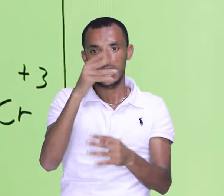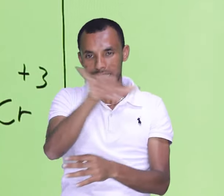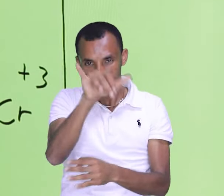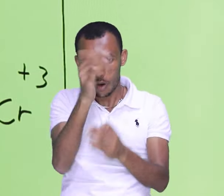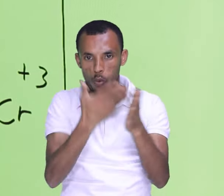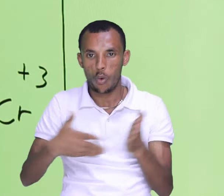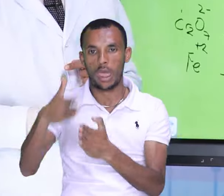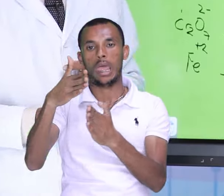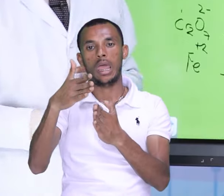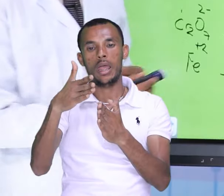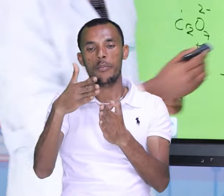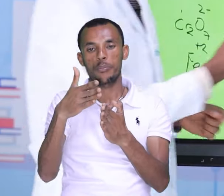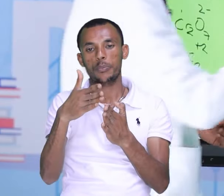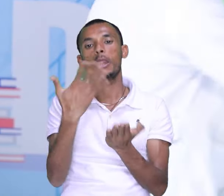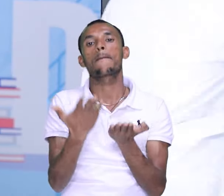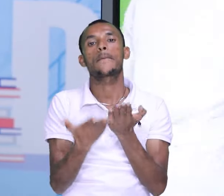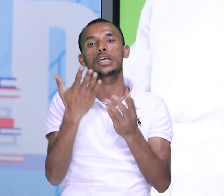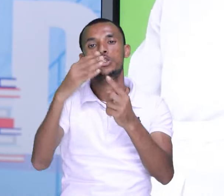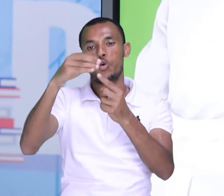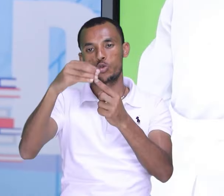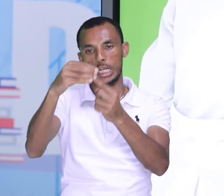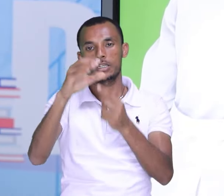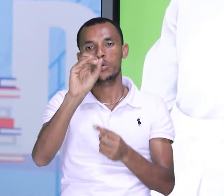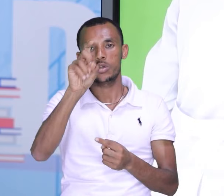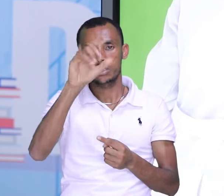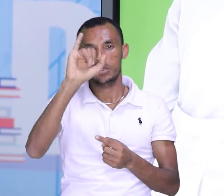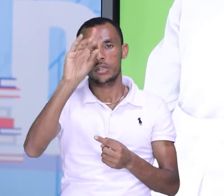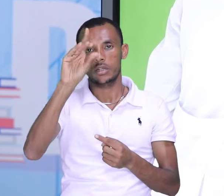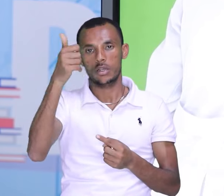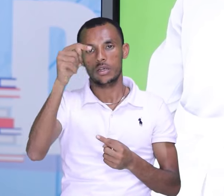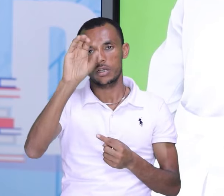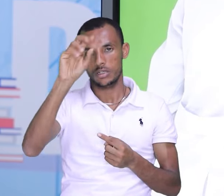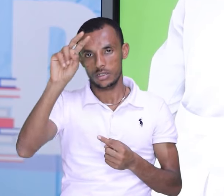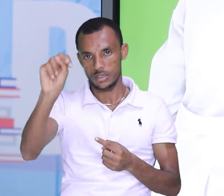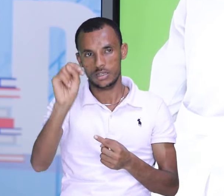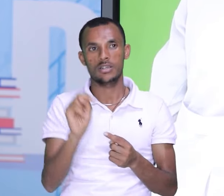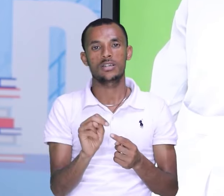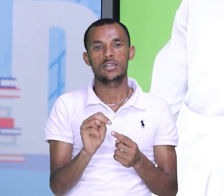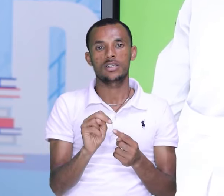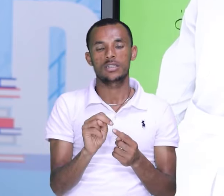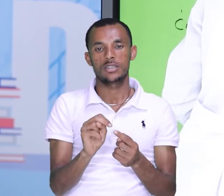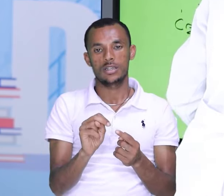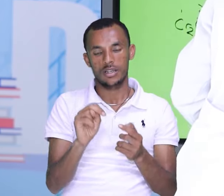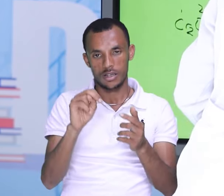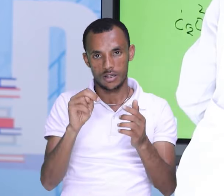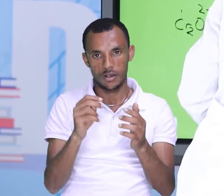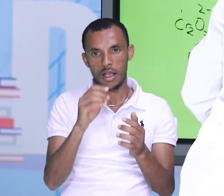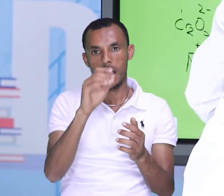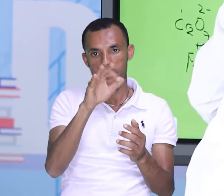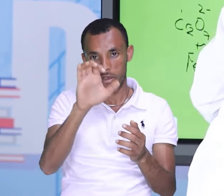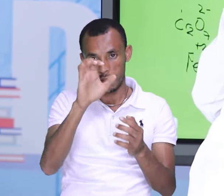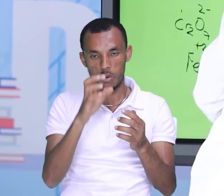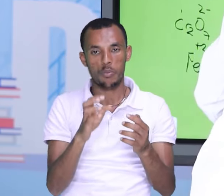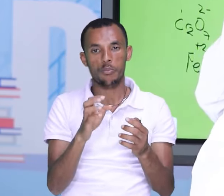way, balance oxidation half reaction. Now, iron plus 2 converted